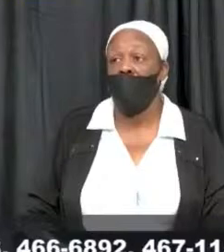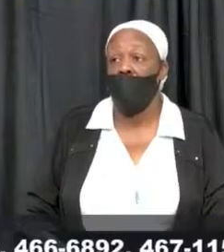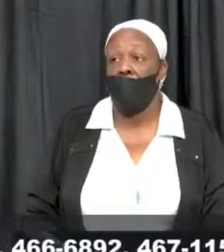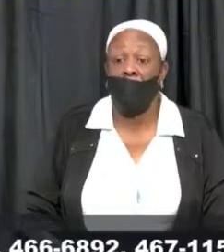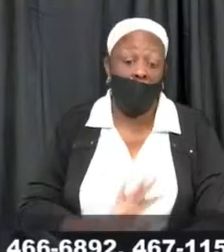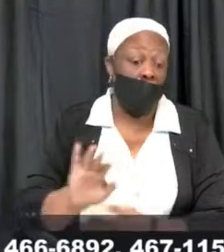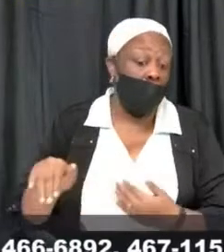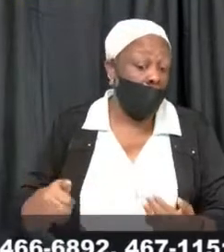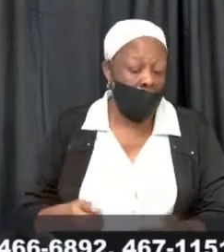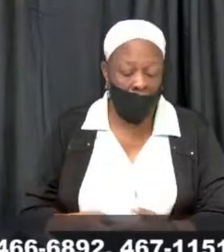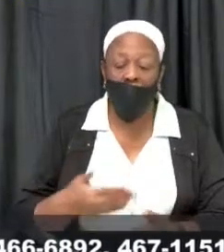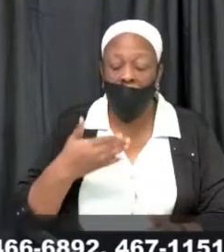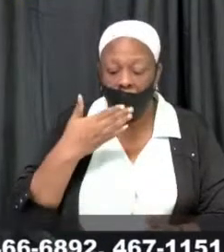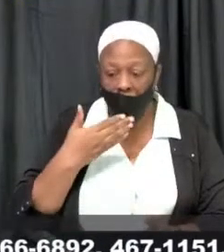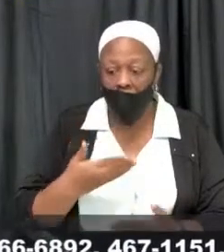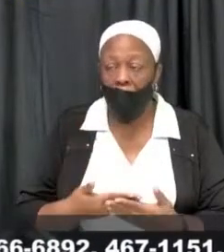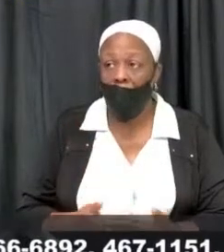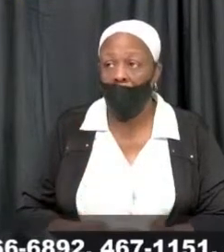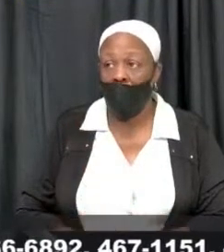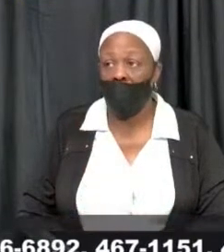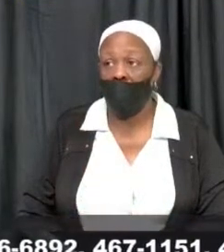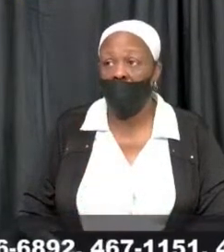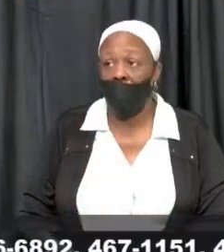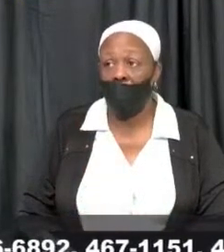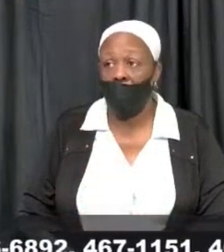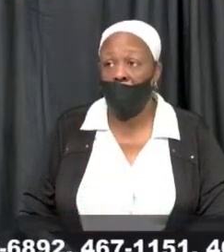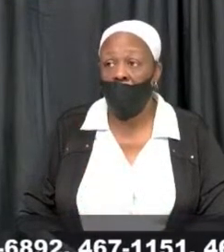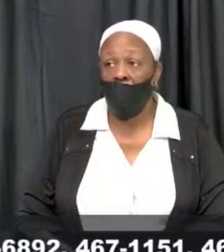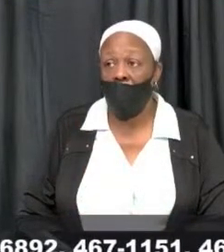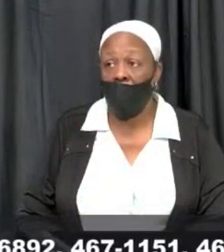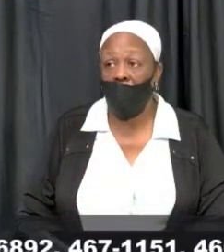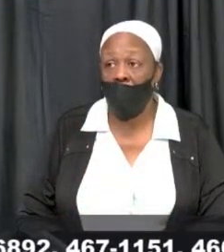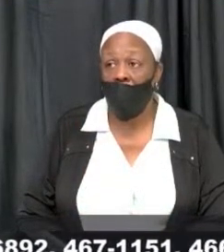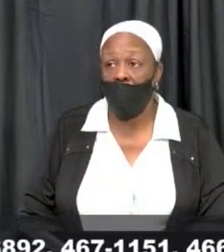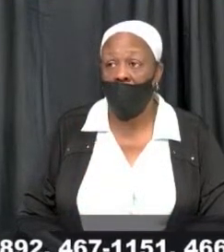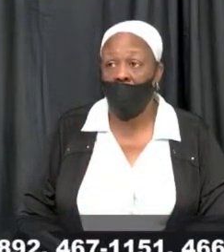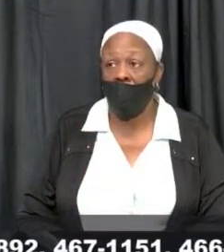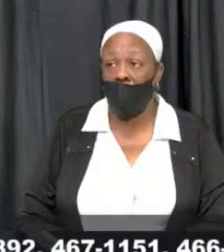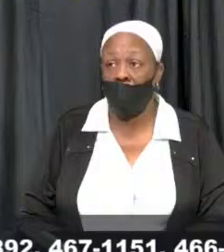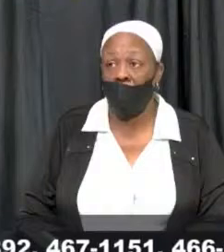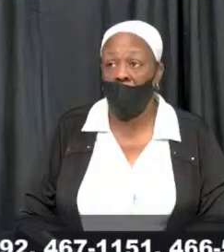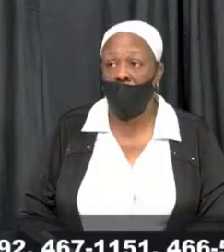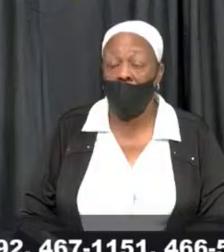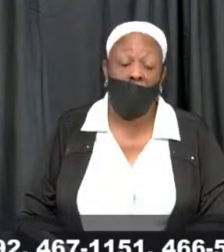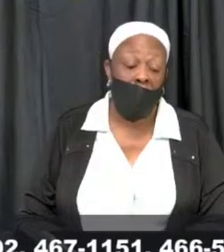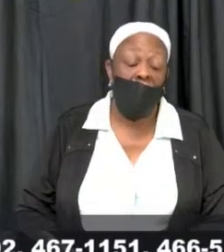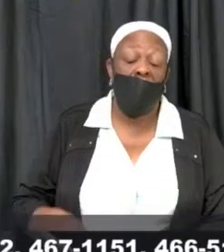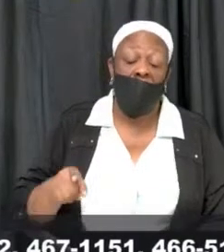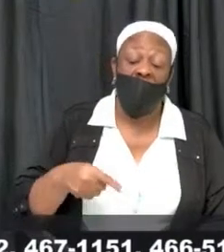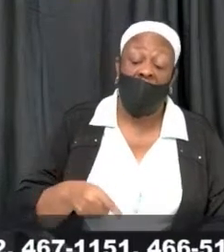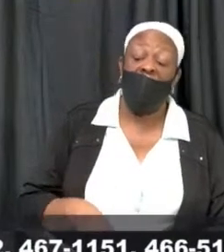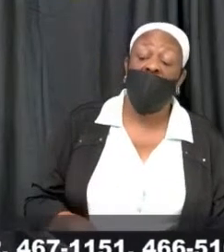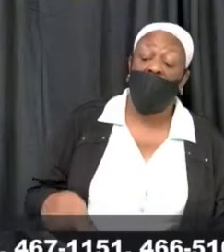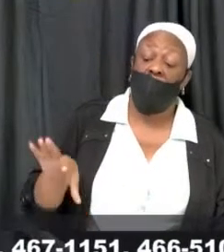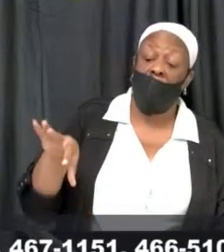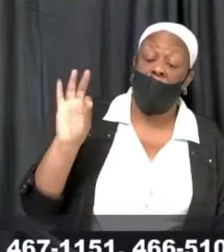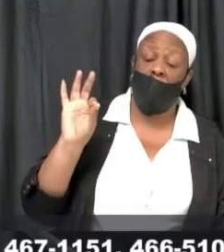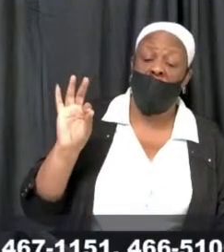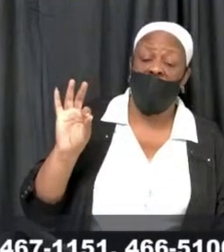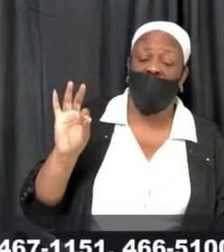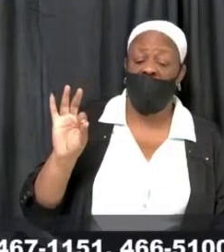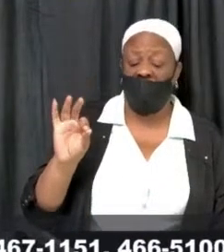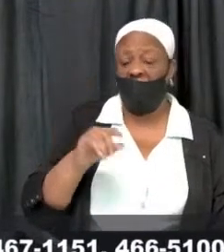persons would be saved. And there was somebody else saying, oh, it is your right whether or not you can choose to come down the ladder or not. Yes, it is your